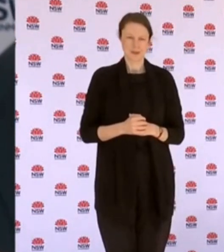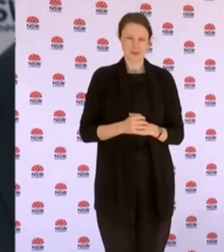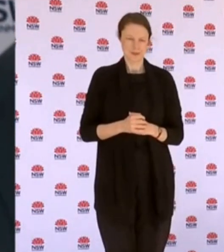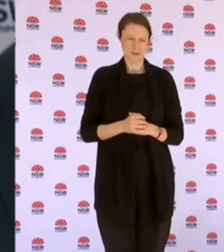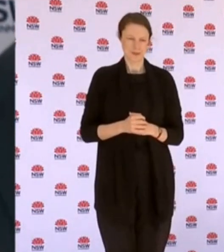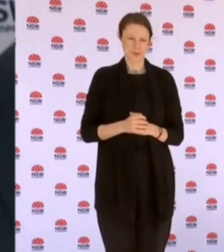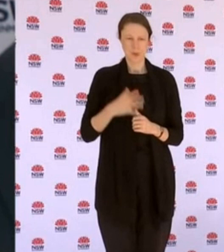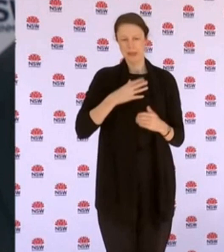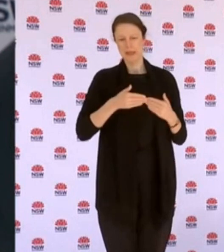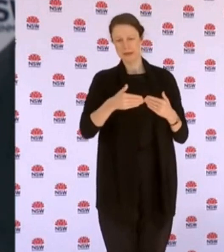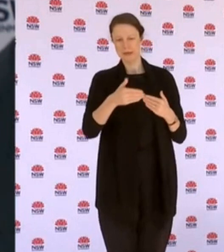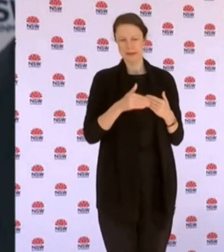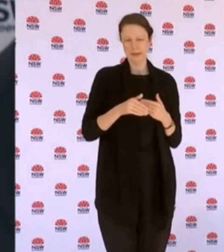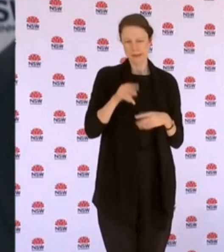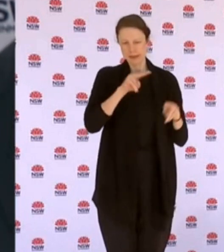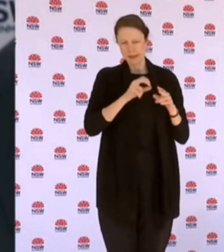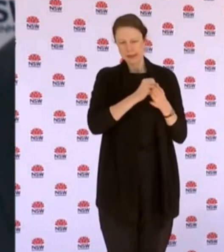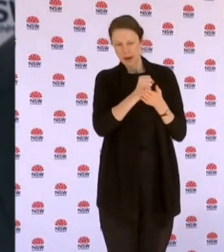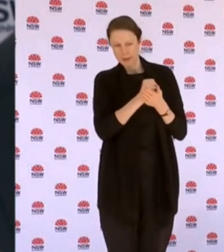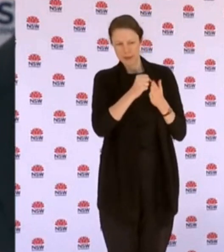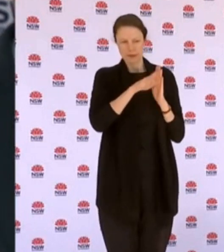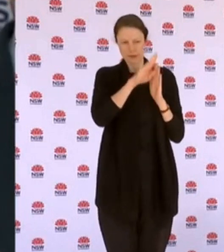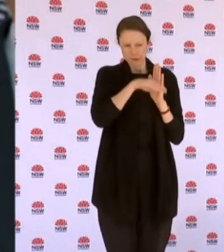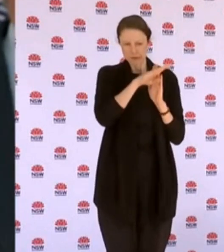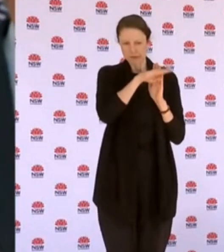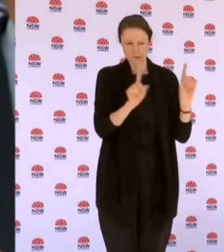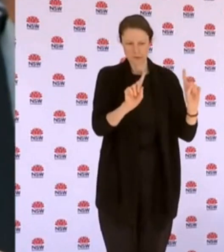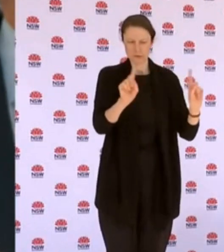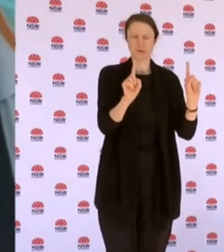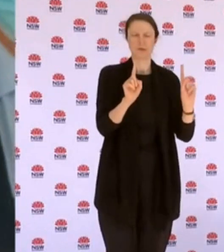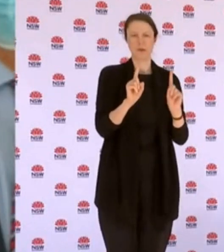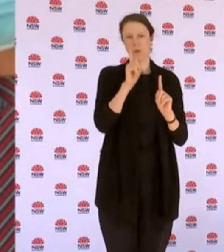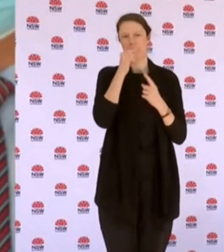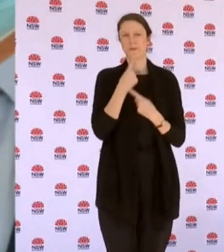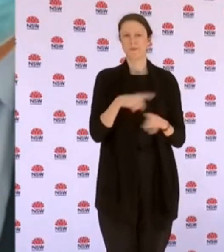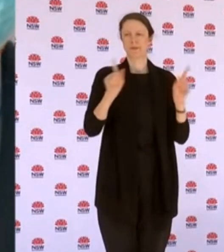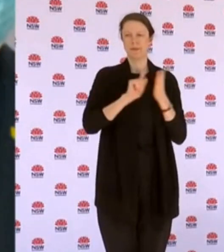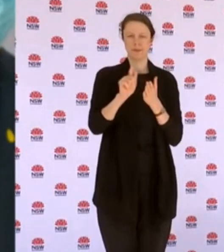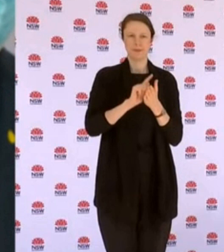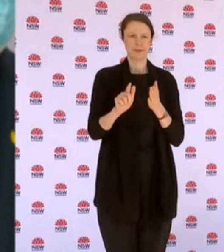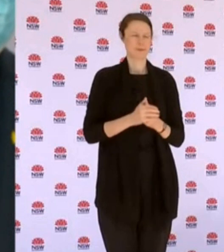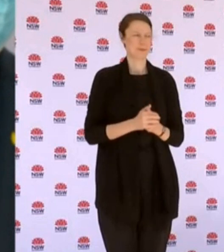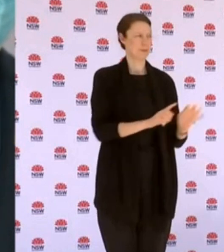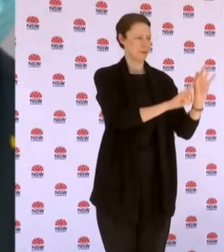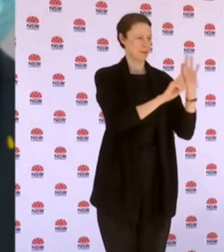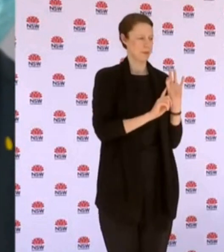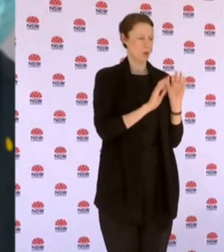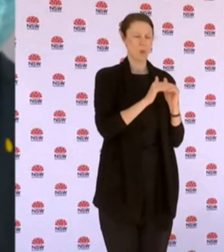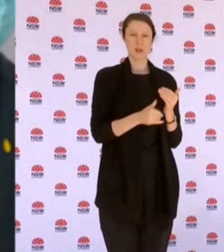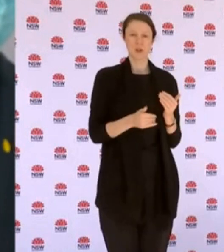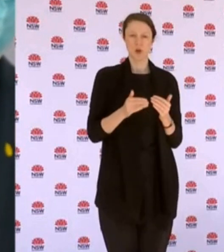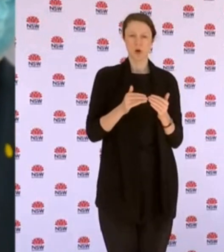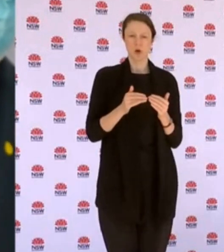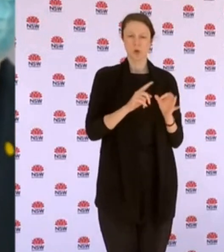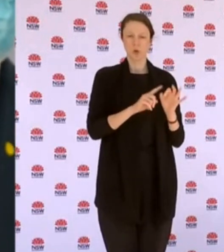advice as to what we can do after that period. If lockdown does continue, Premier, if lockdown does continue for the broader population, are you saying that